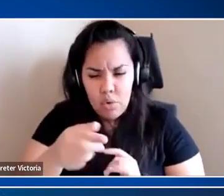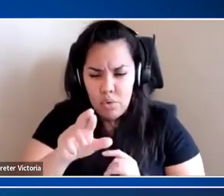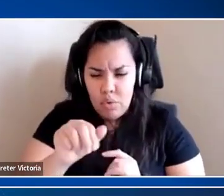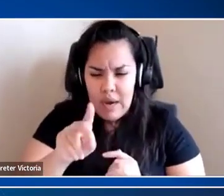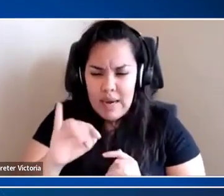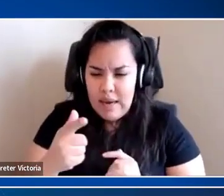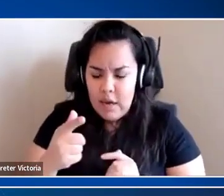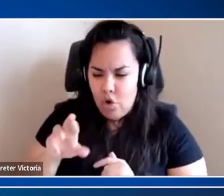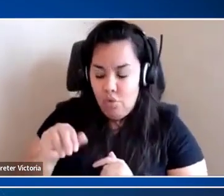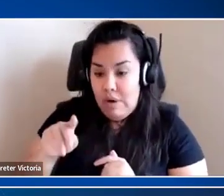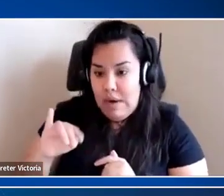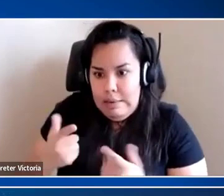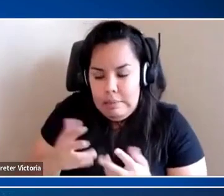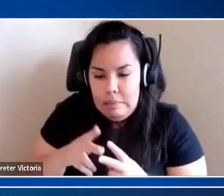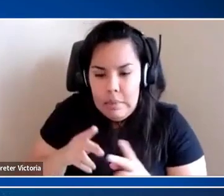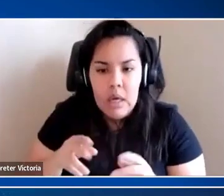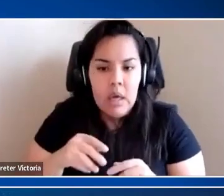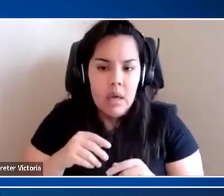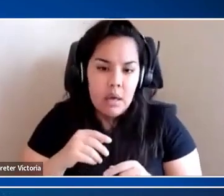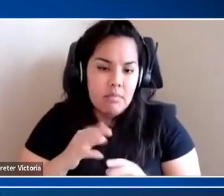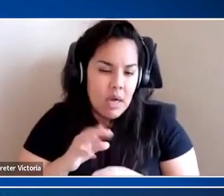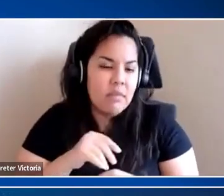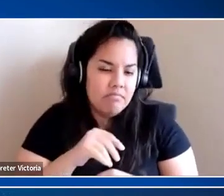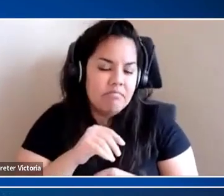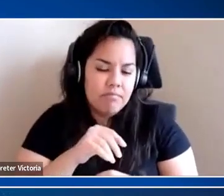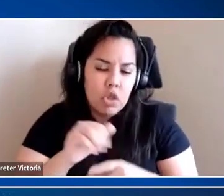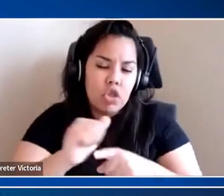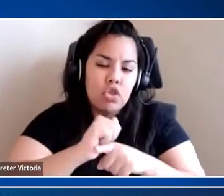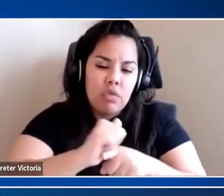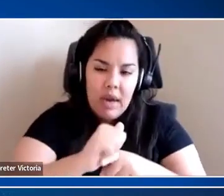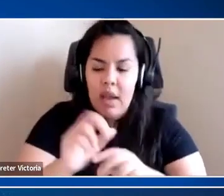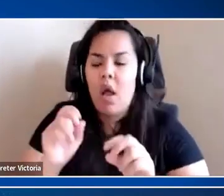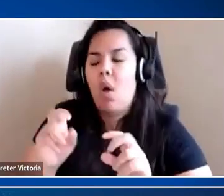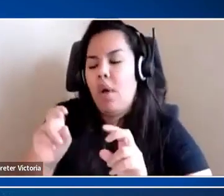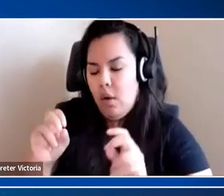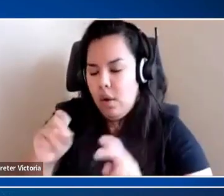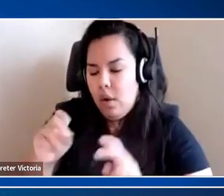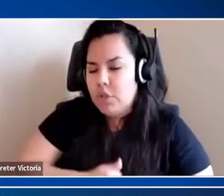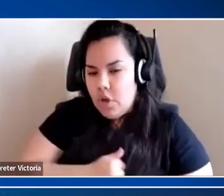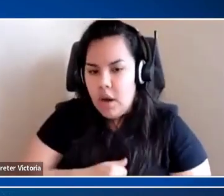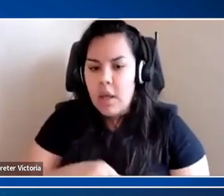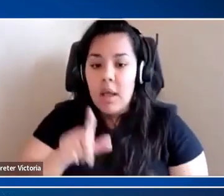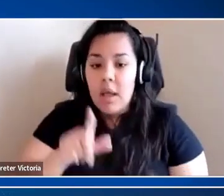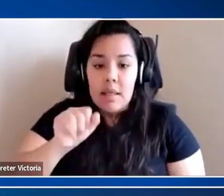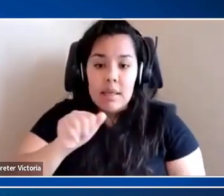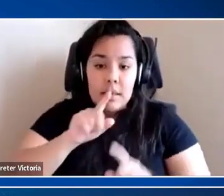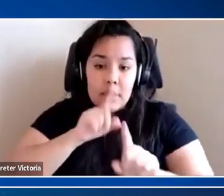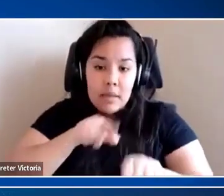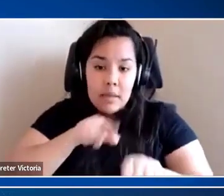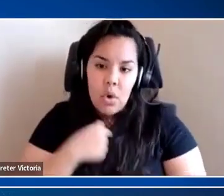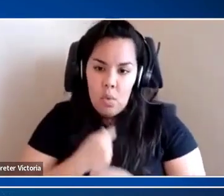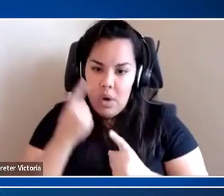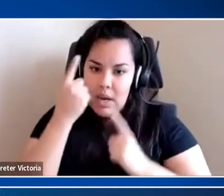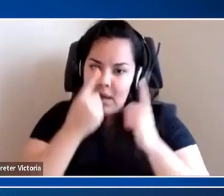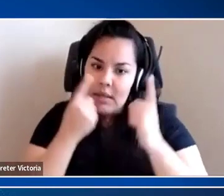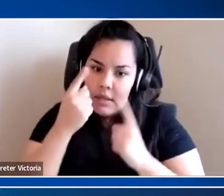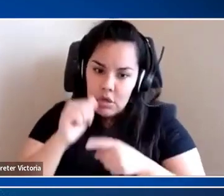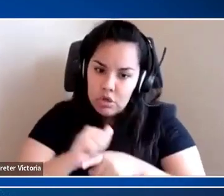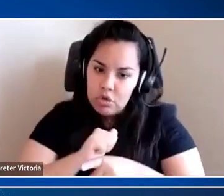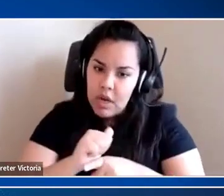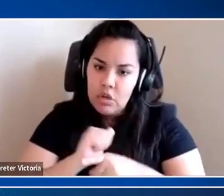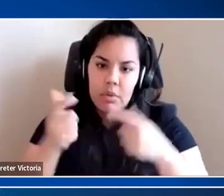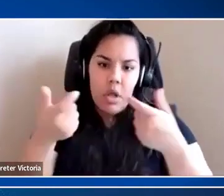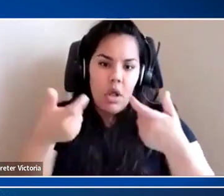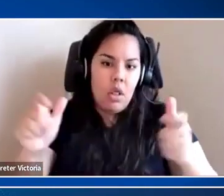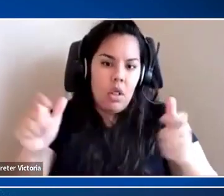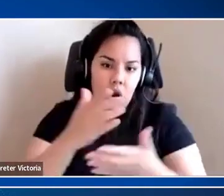Okay. Yeah, Yeah. We definitely consider training a large part of our